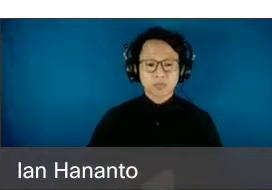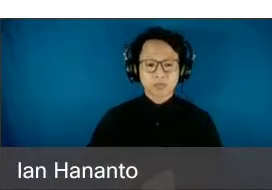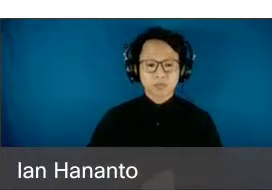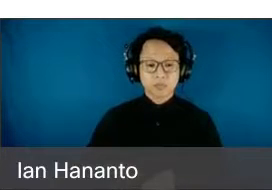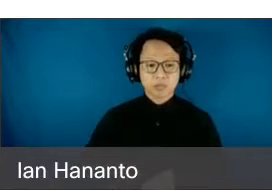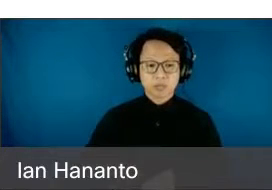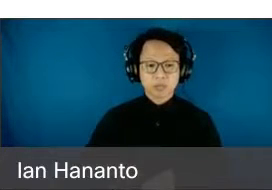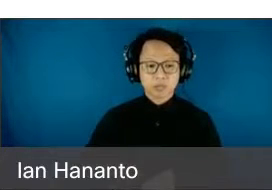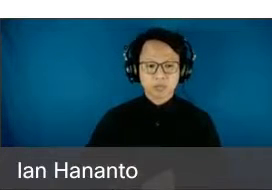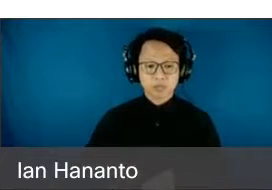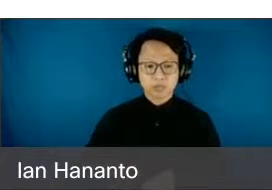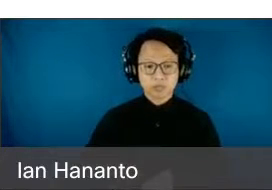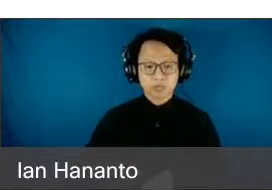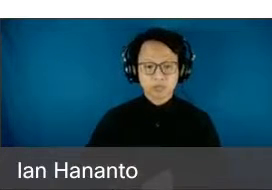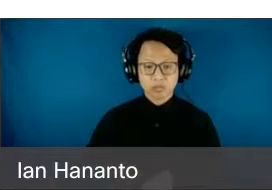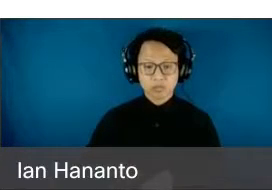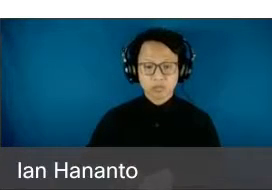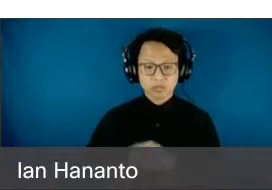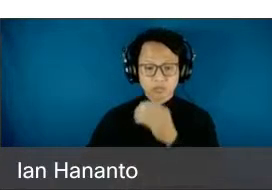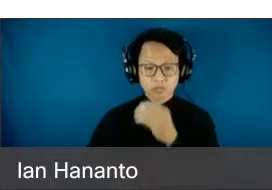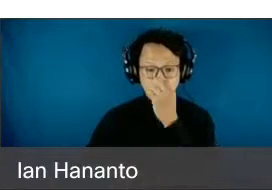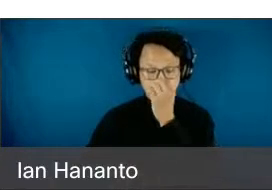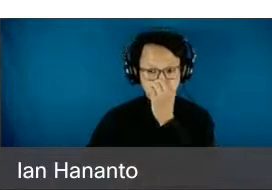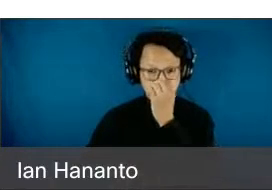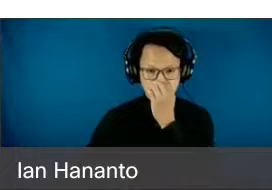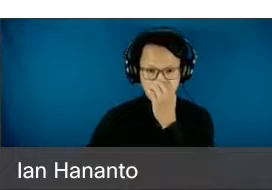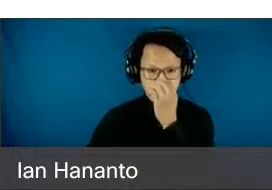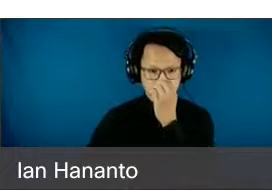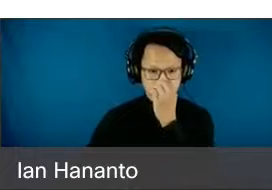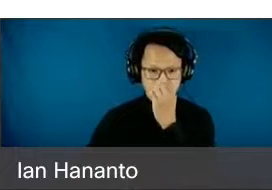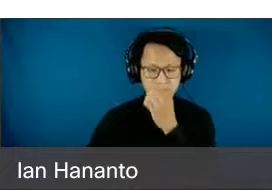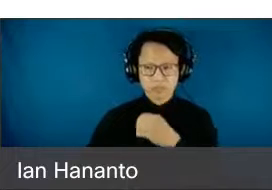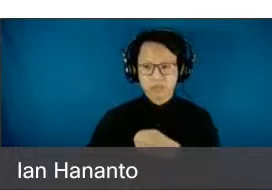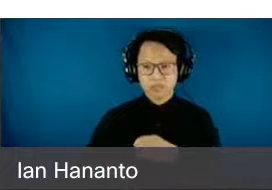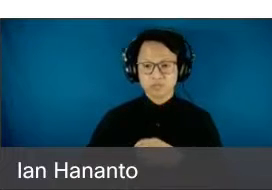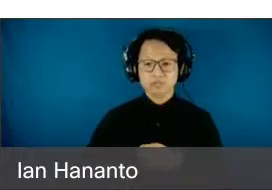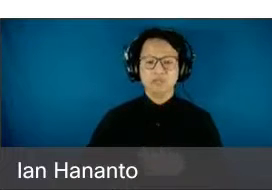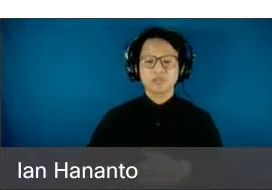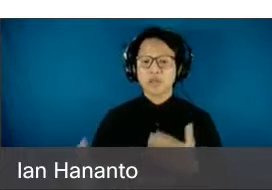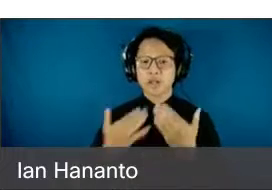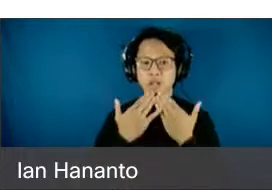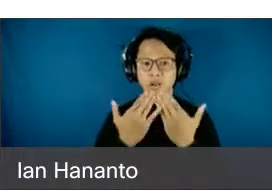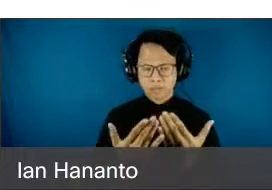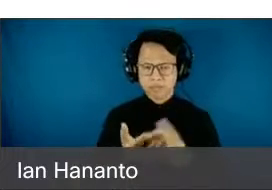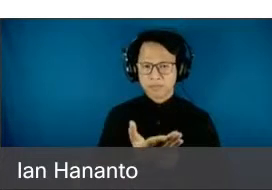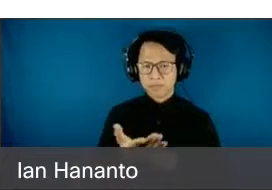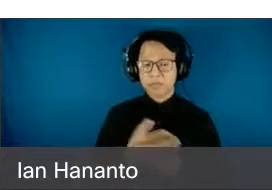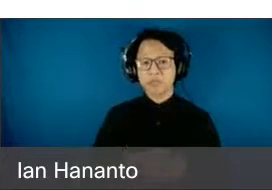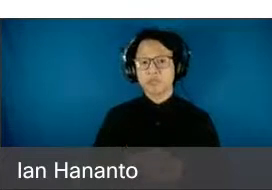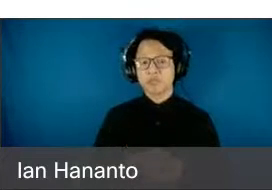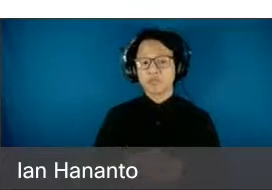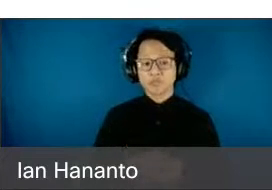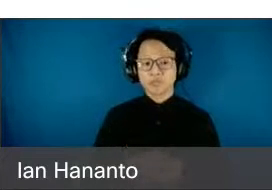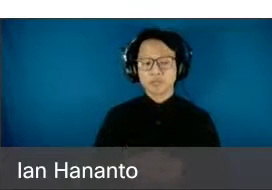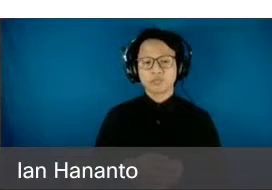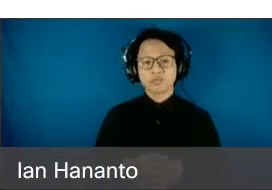Lessons from Indonesia. And Luke, back to you. Thank you so much, Bantu. Before we turn over to